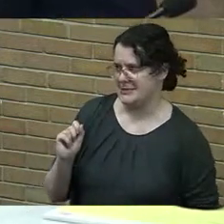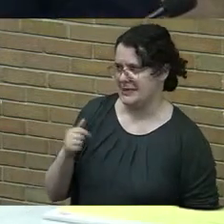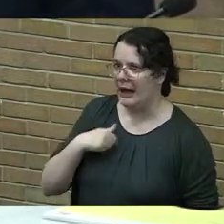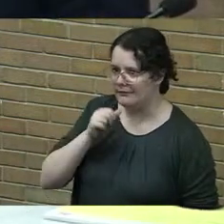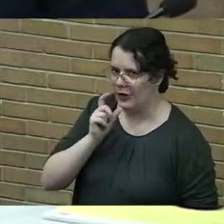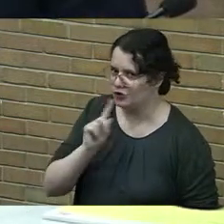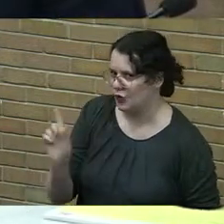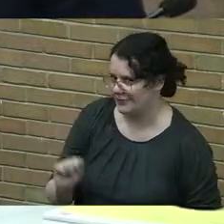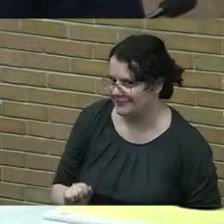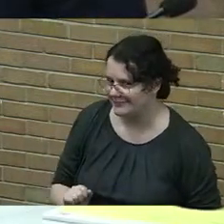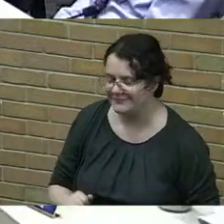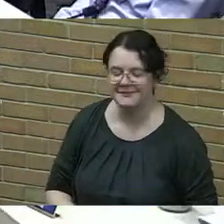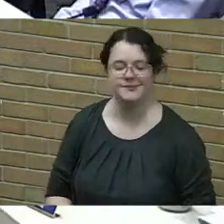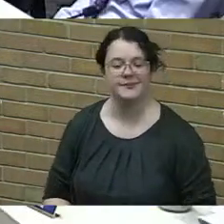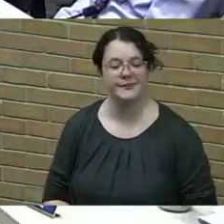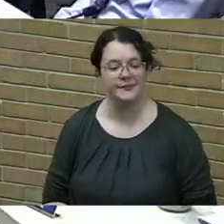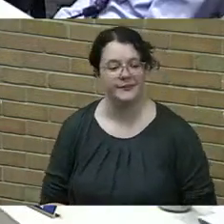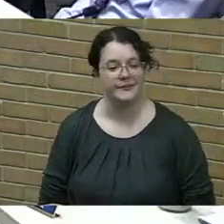so.